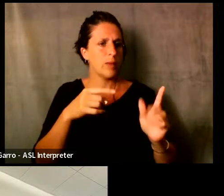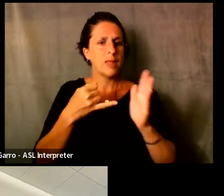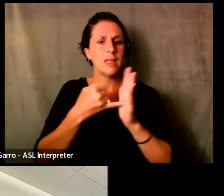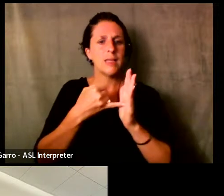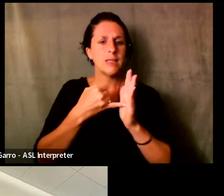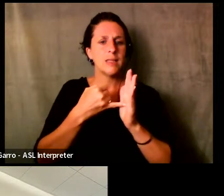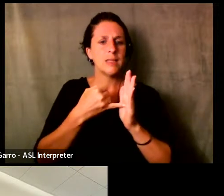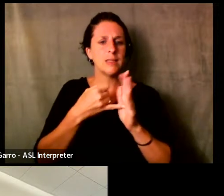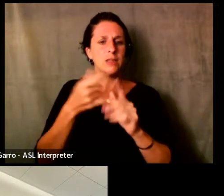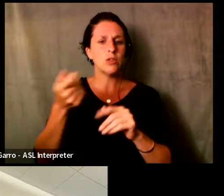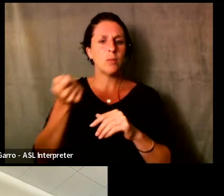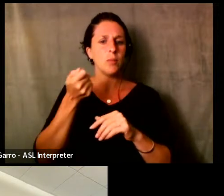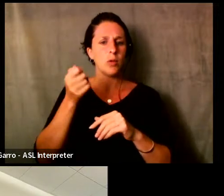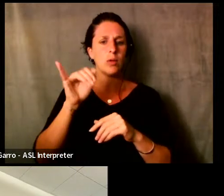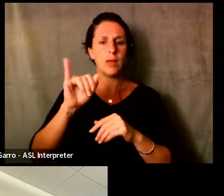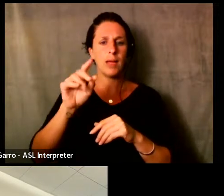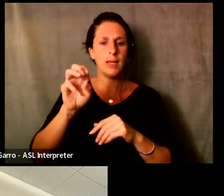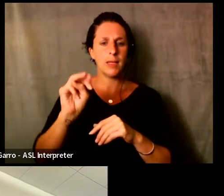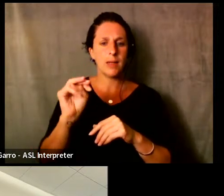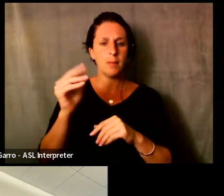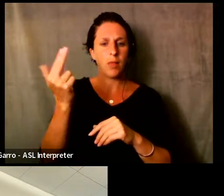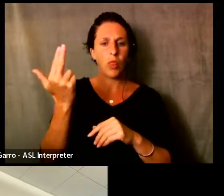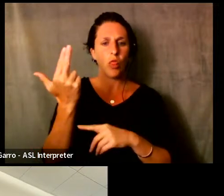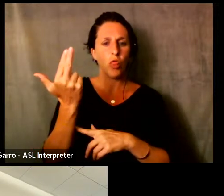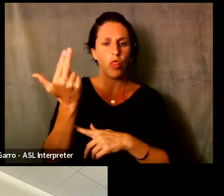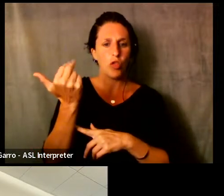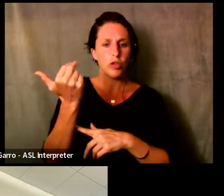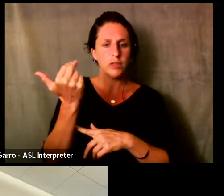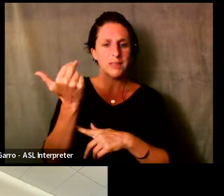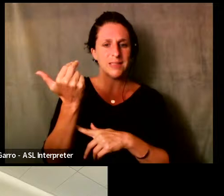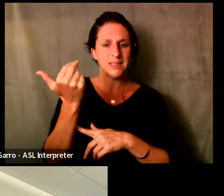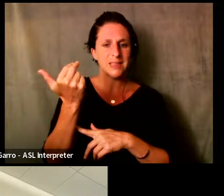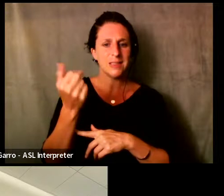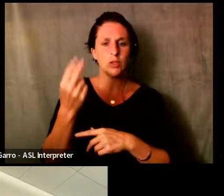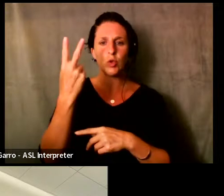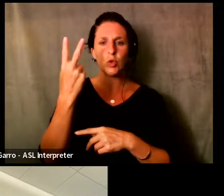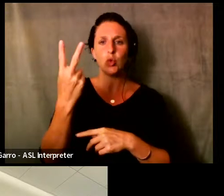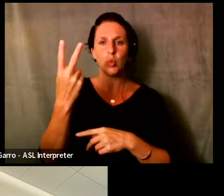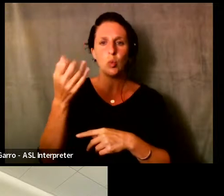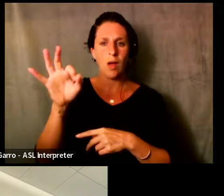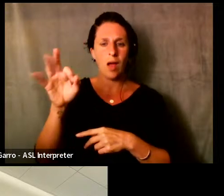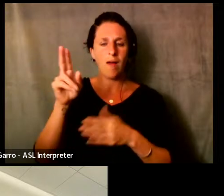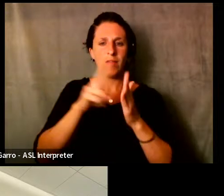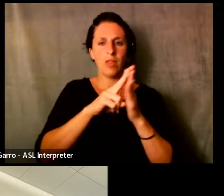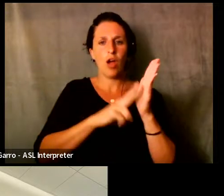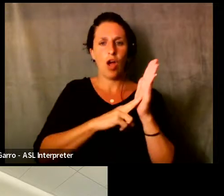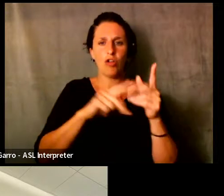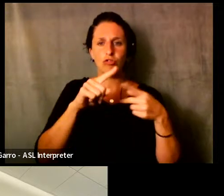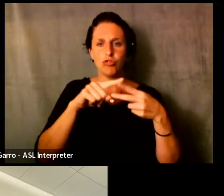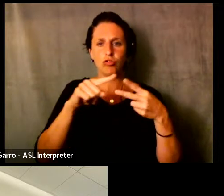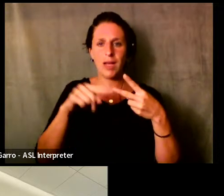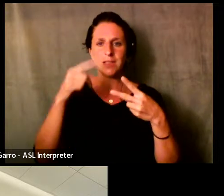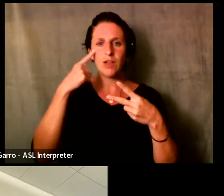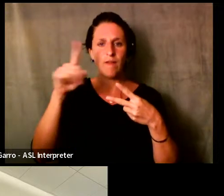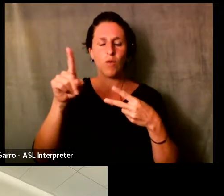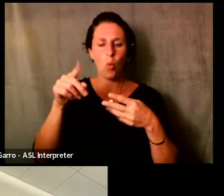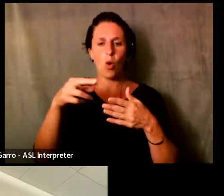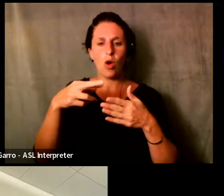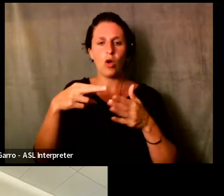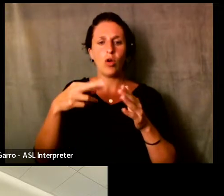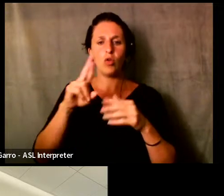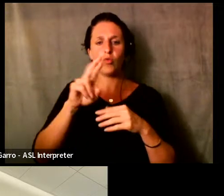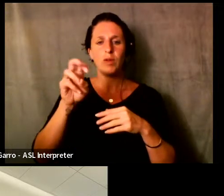to pull item 13, 2 of the contracts for renewal of Trust